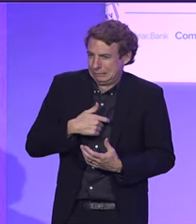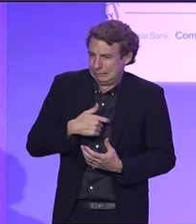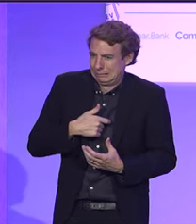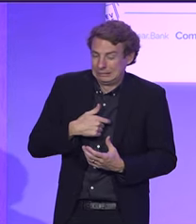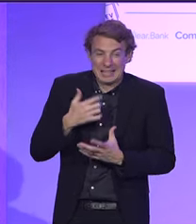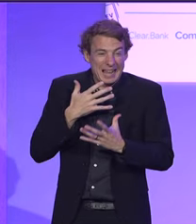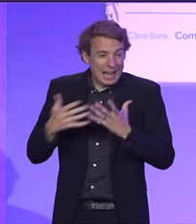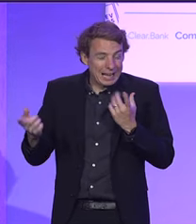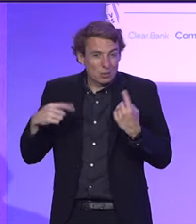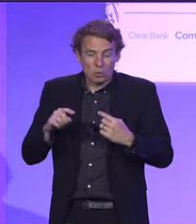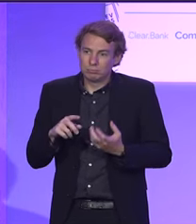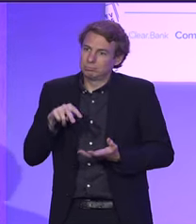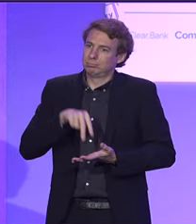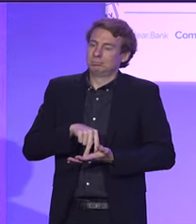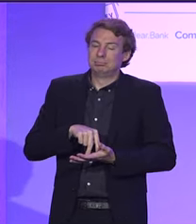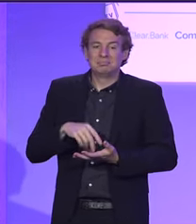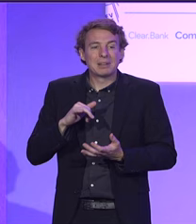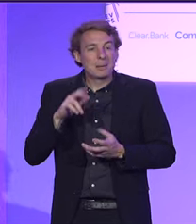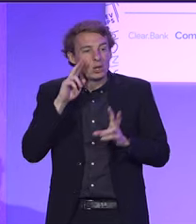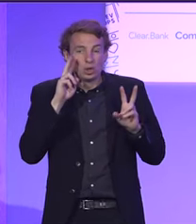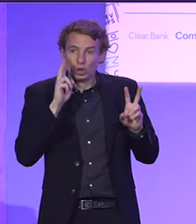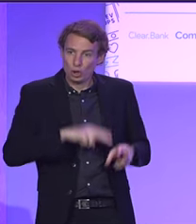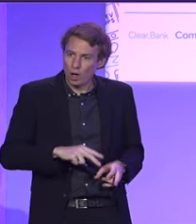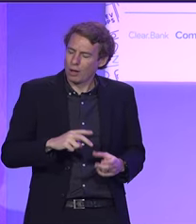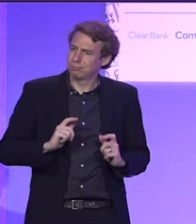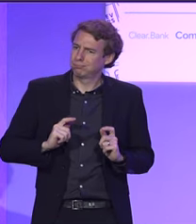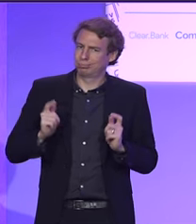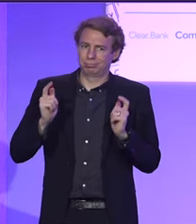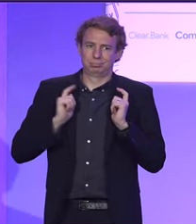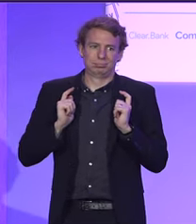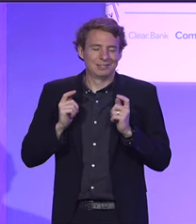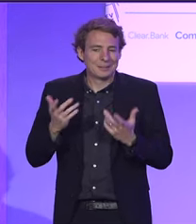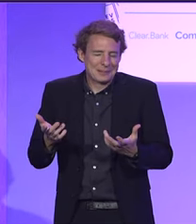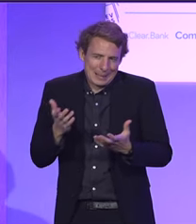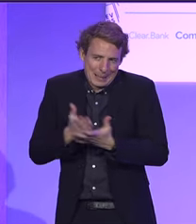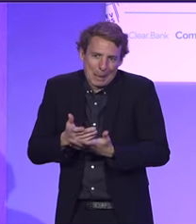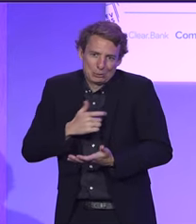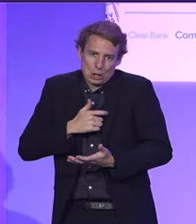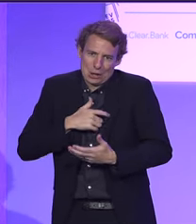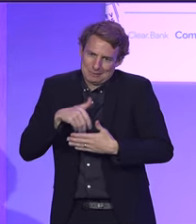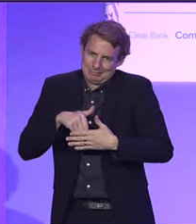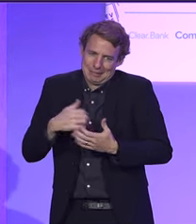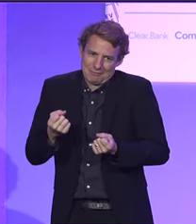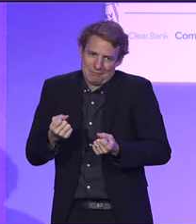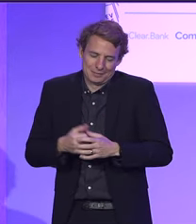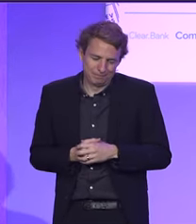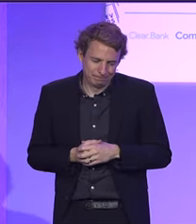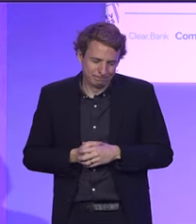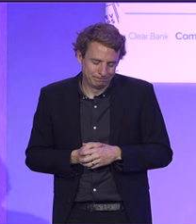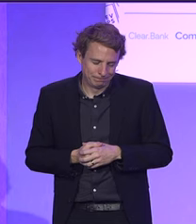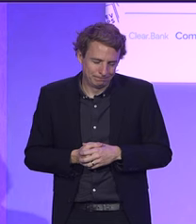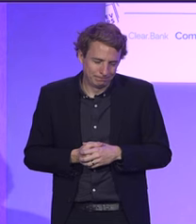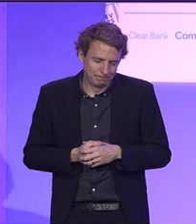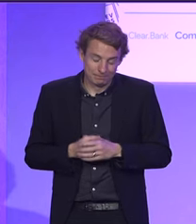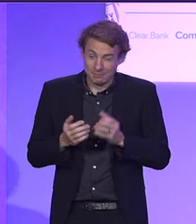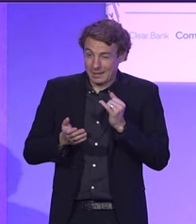on stage, as comfortable as they look, they are just as nervous as you. So don't worry too much about that. I know you say, don't worry about it. And the last